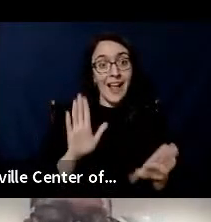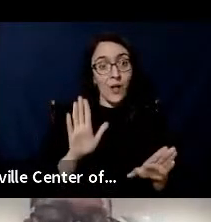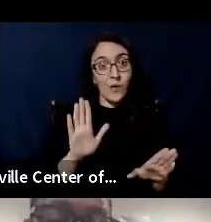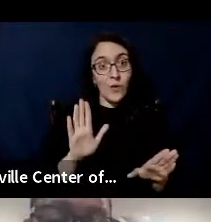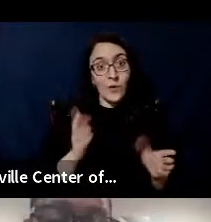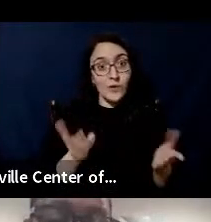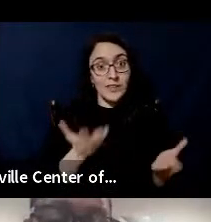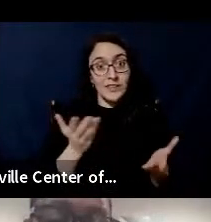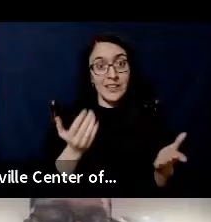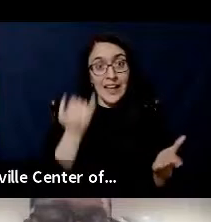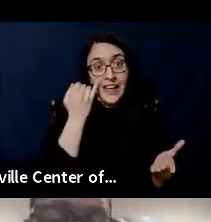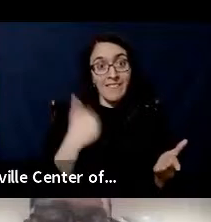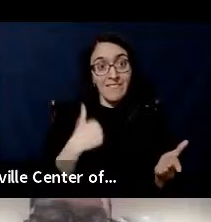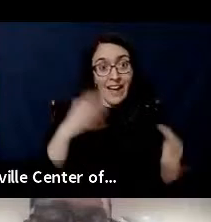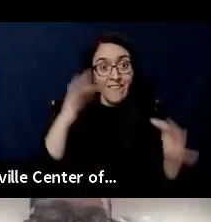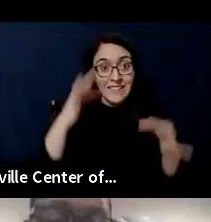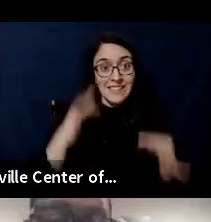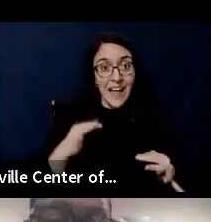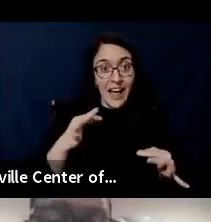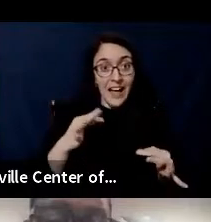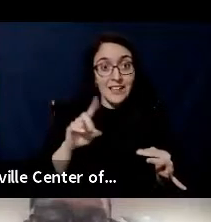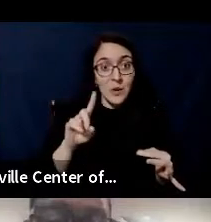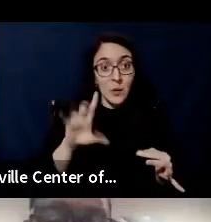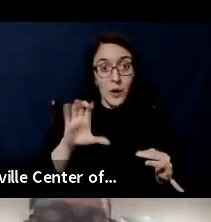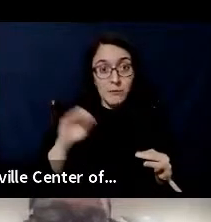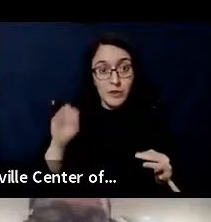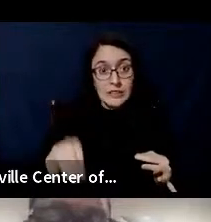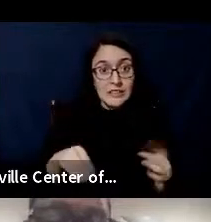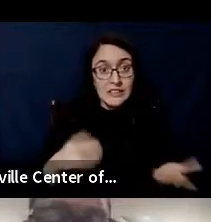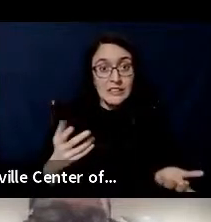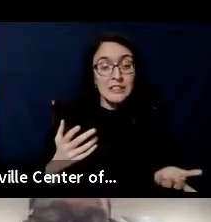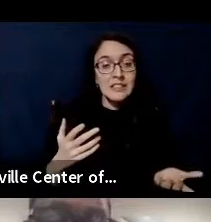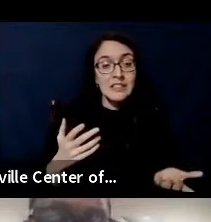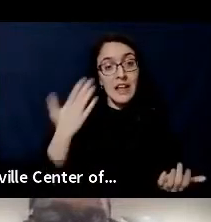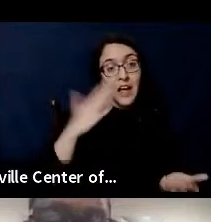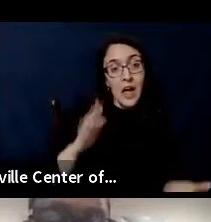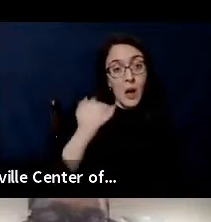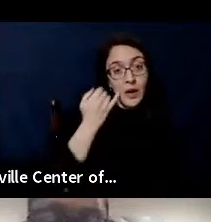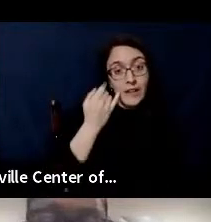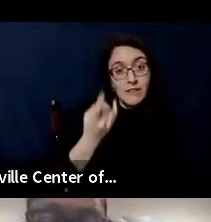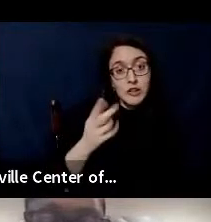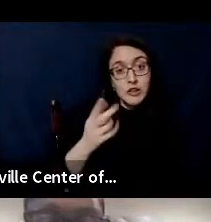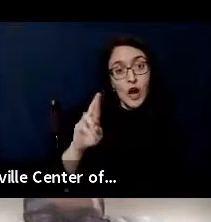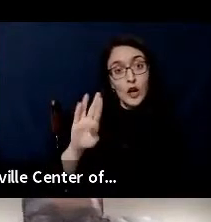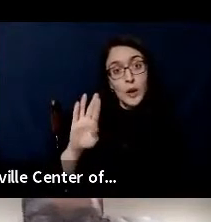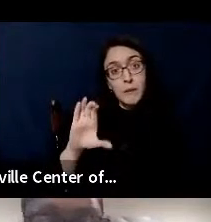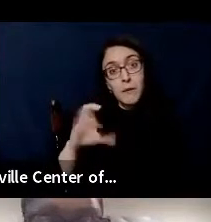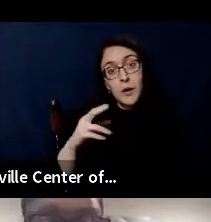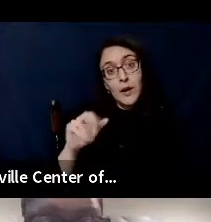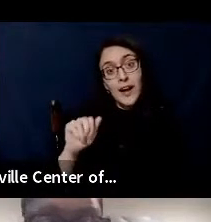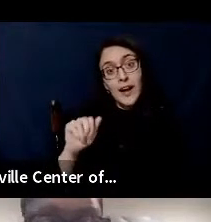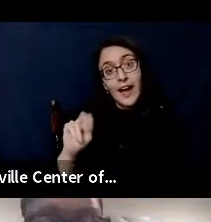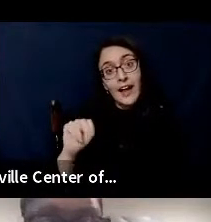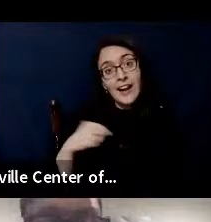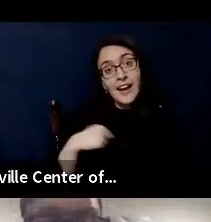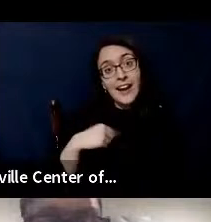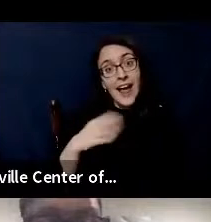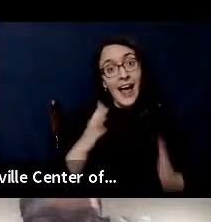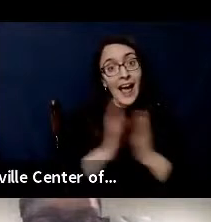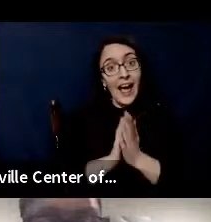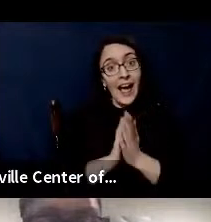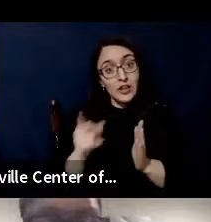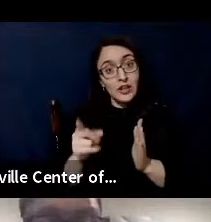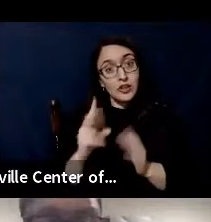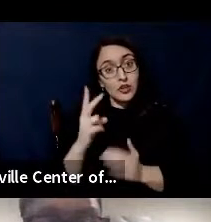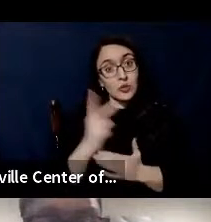completely decided either way. I don't know if Dr. Buchanan, I asked her, I think 2 weeks in a row before we let